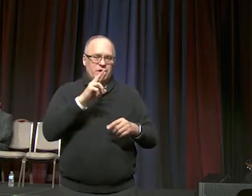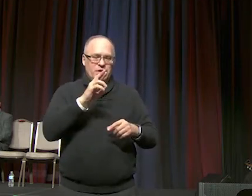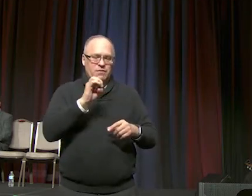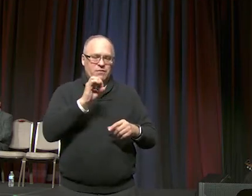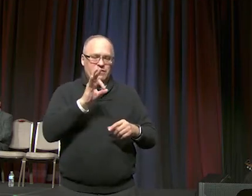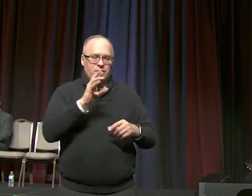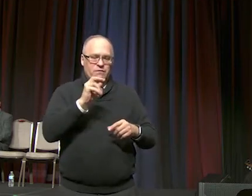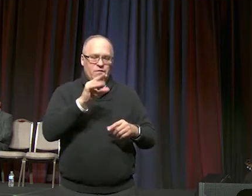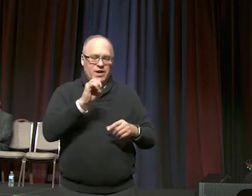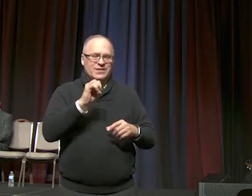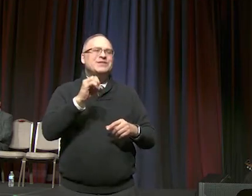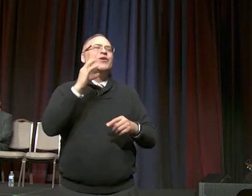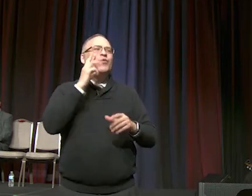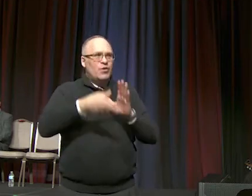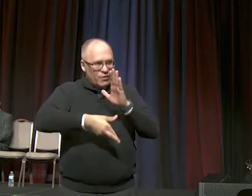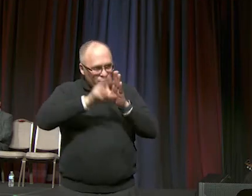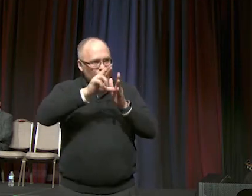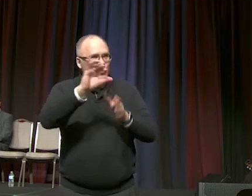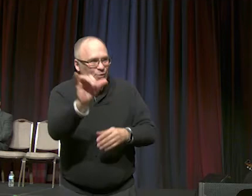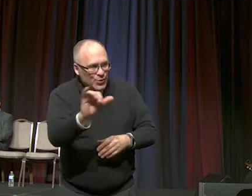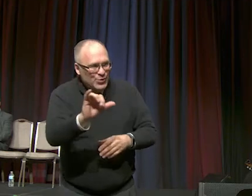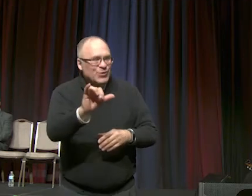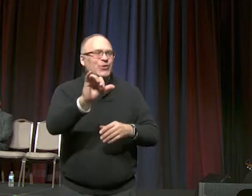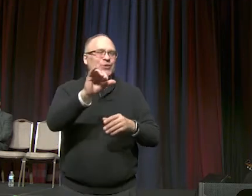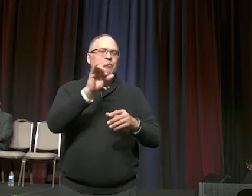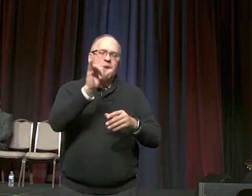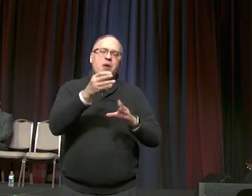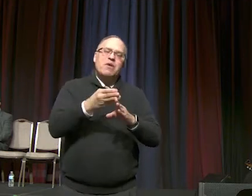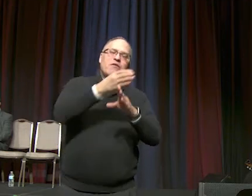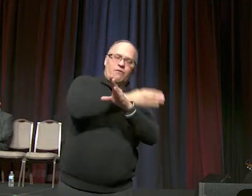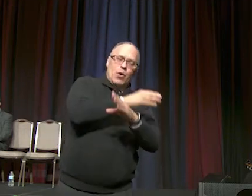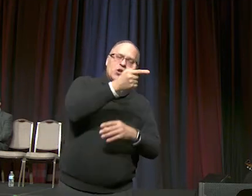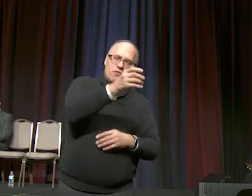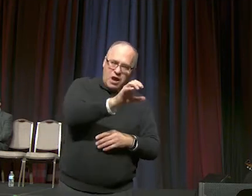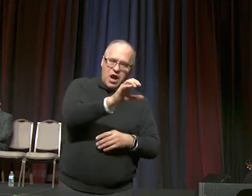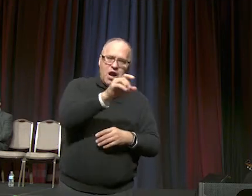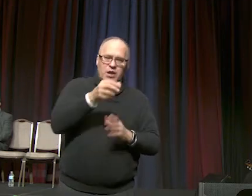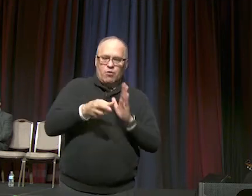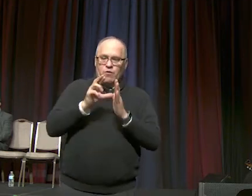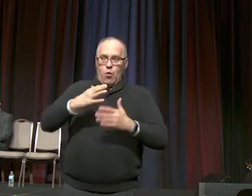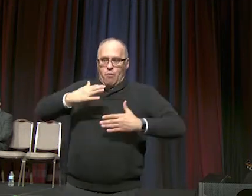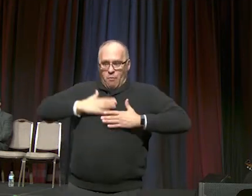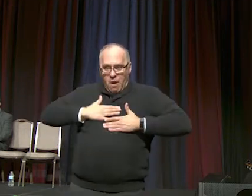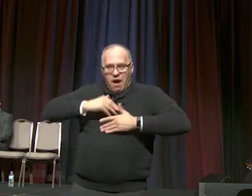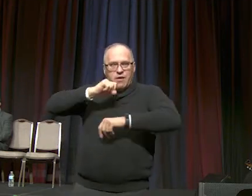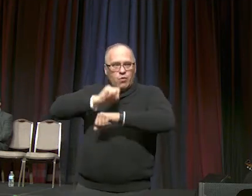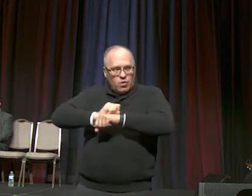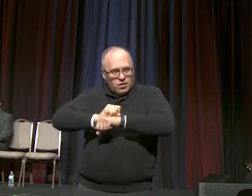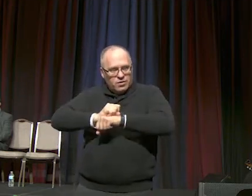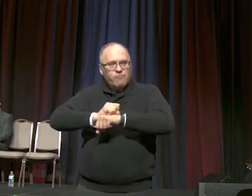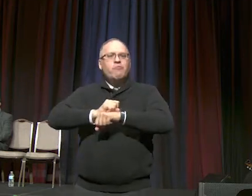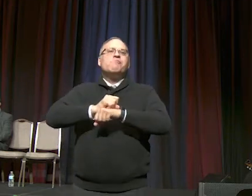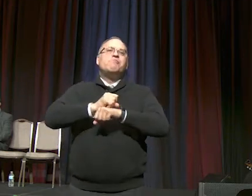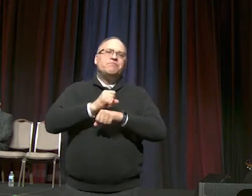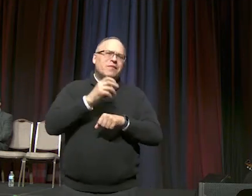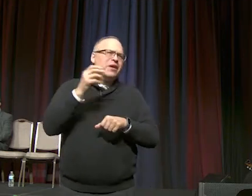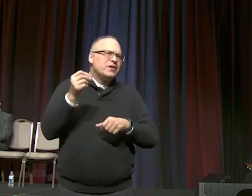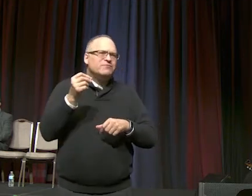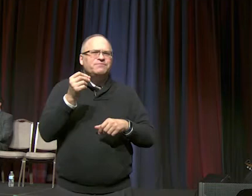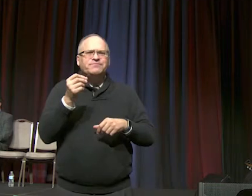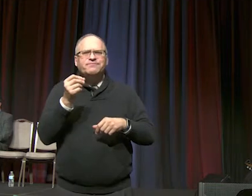meet before General Conference convenes and review my work and go over any